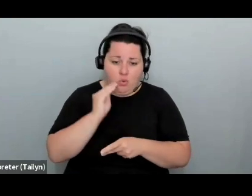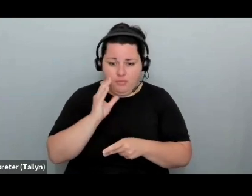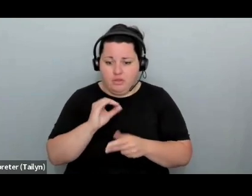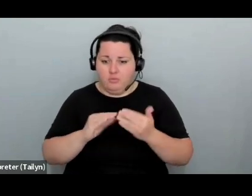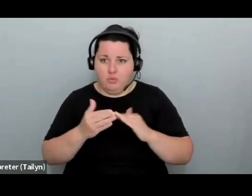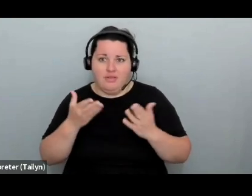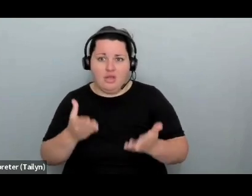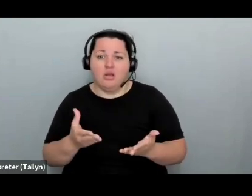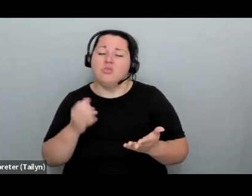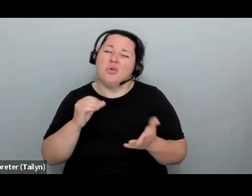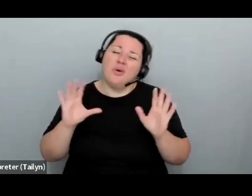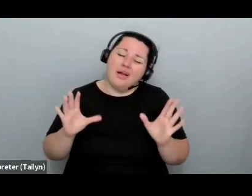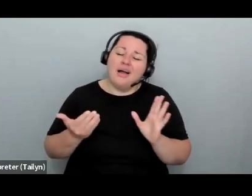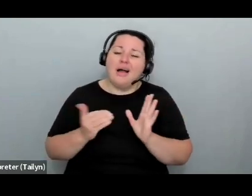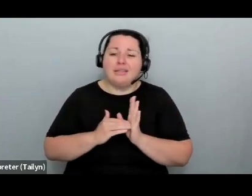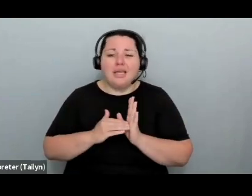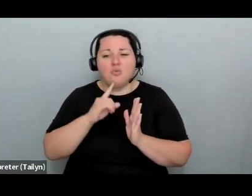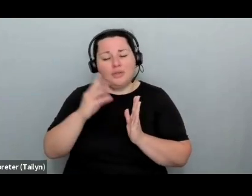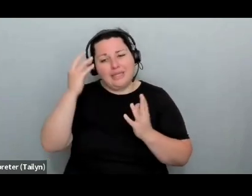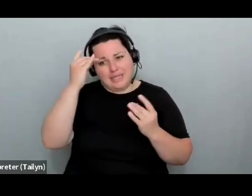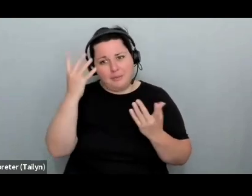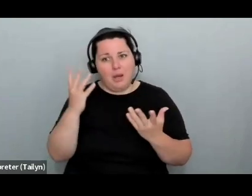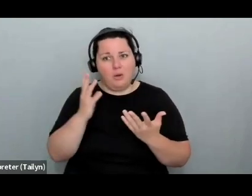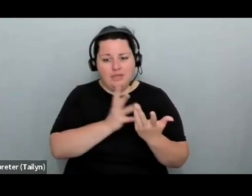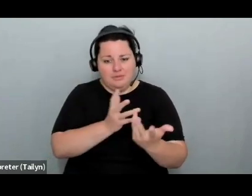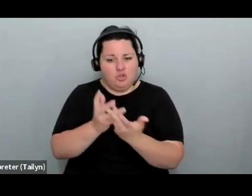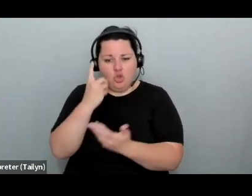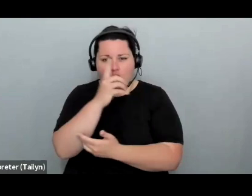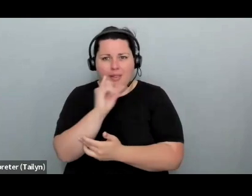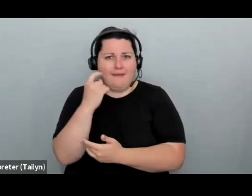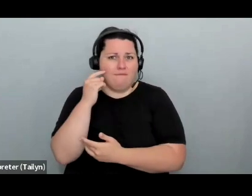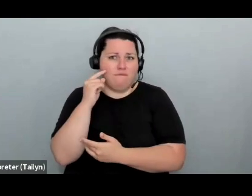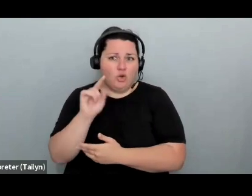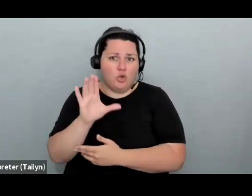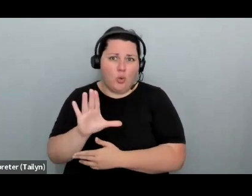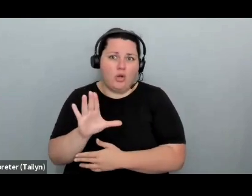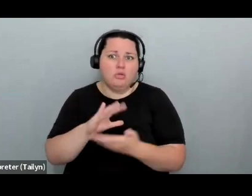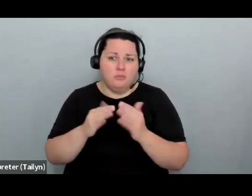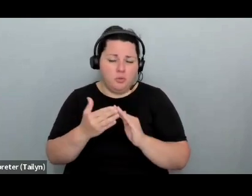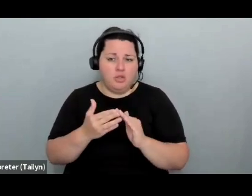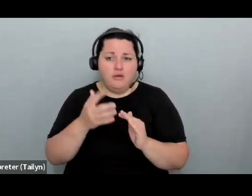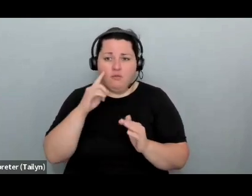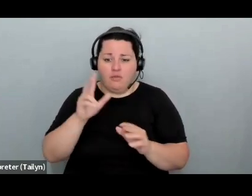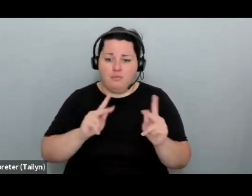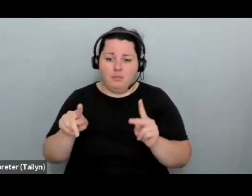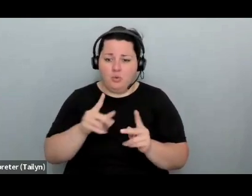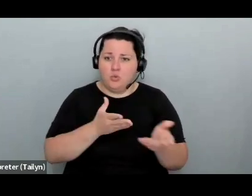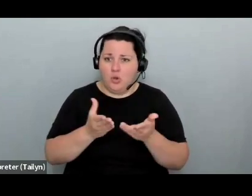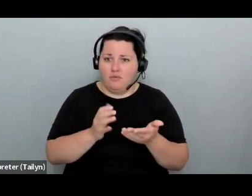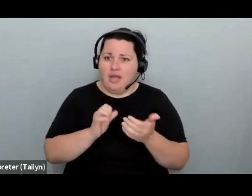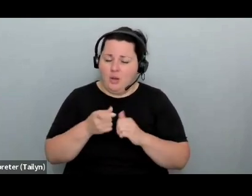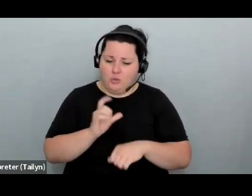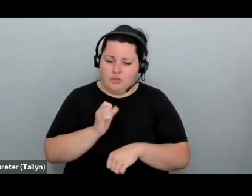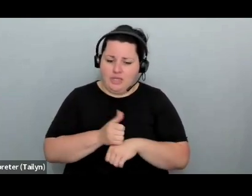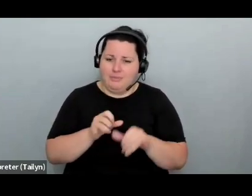care. And so, again, really think about what does customization look like for you, for your community, for the people you serve, and how do you create a